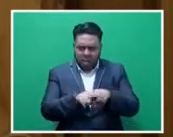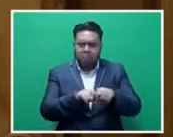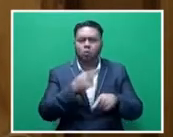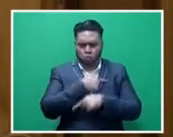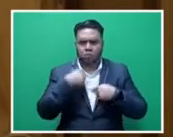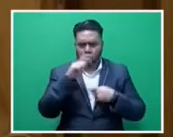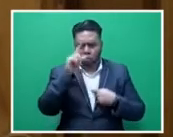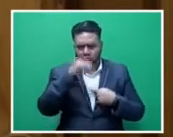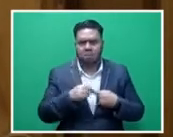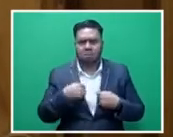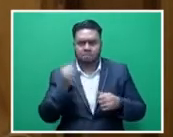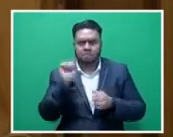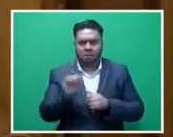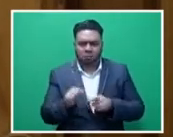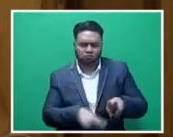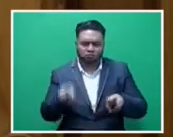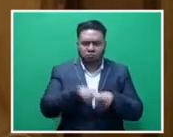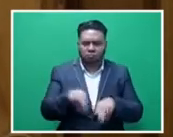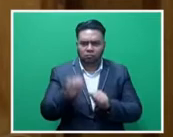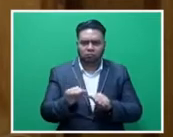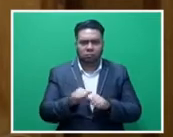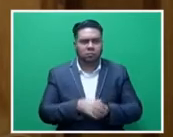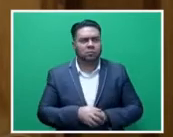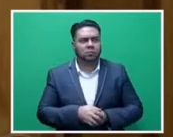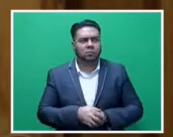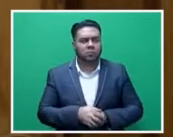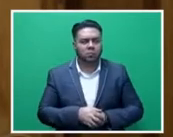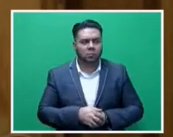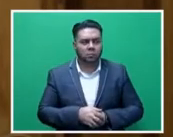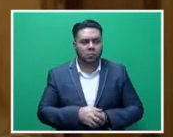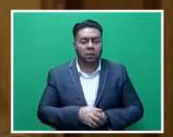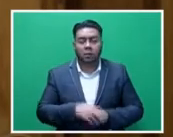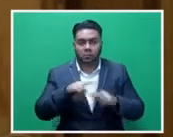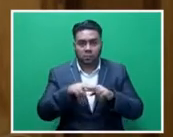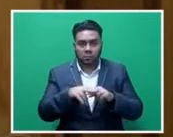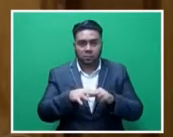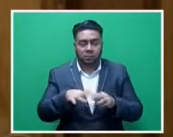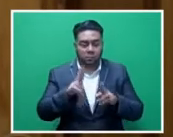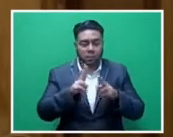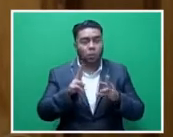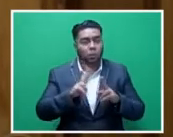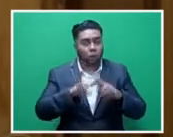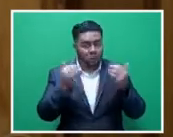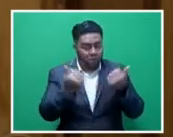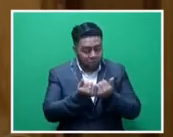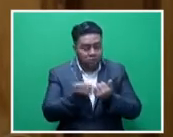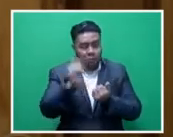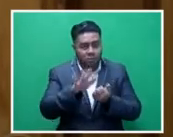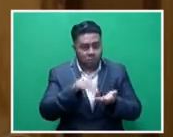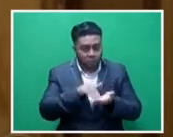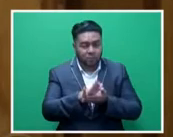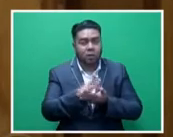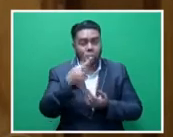Mr. Speaker says, since Fiji ratified the United Nations Convention on the Rights of Persons Living with Disability in 2017,